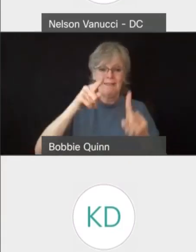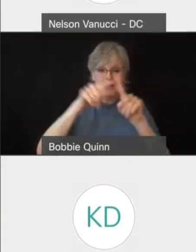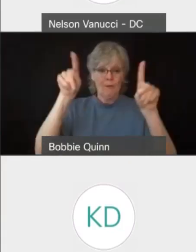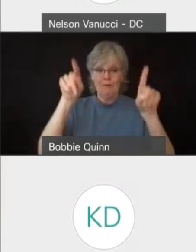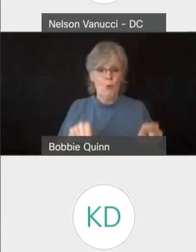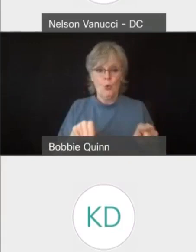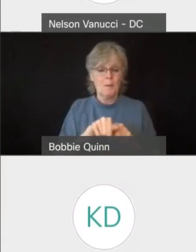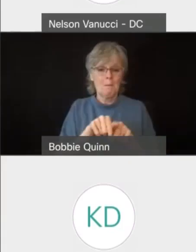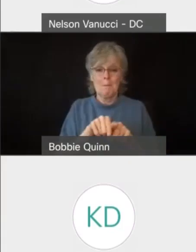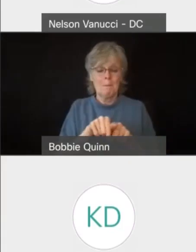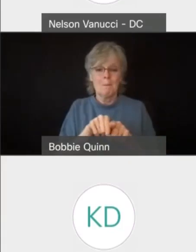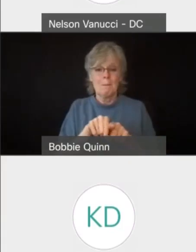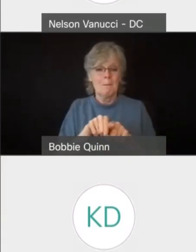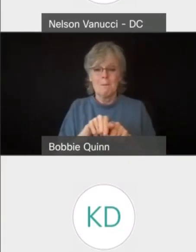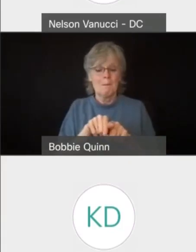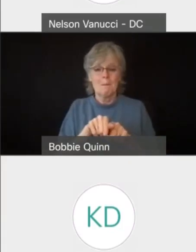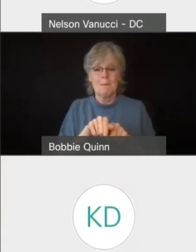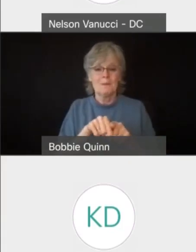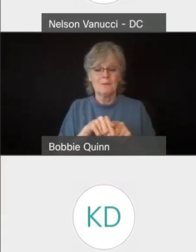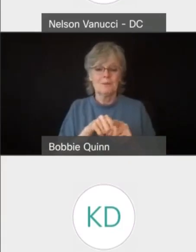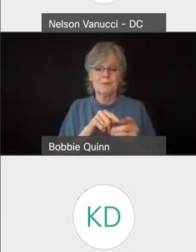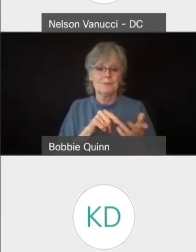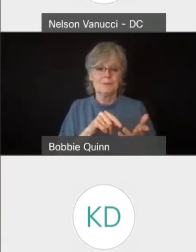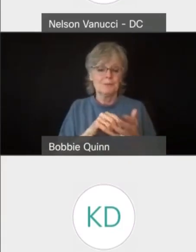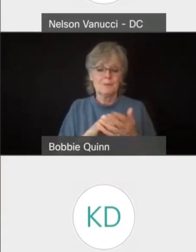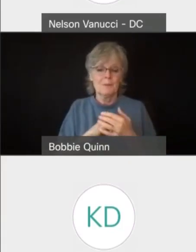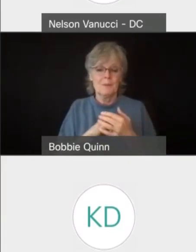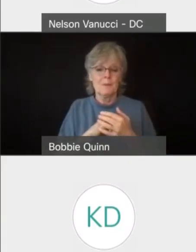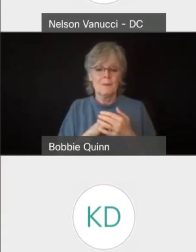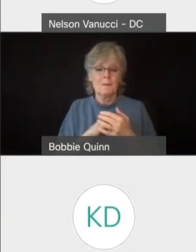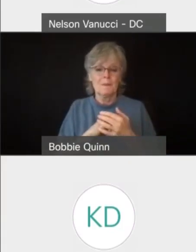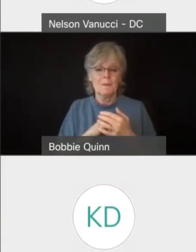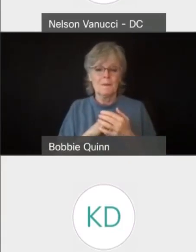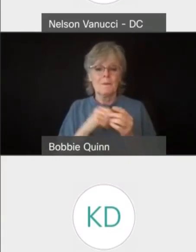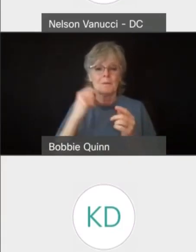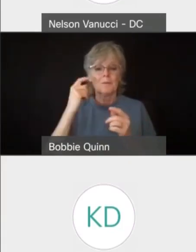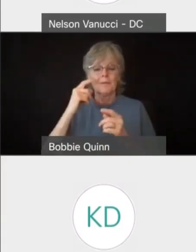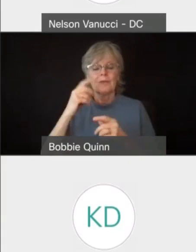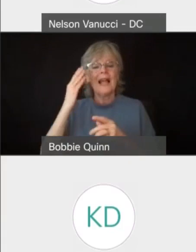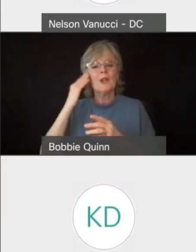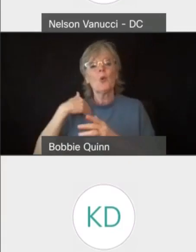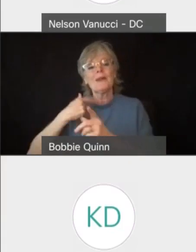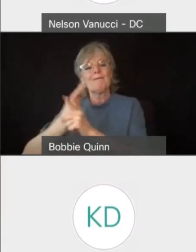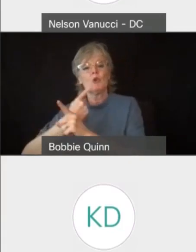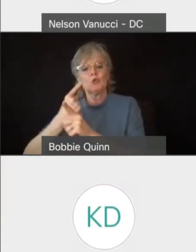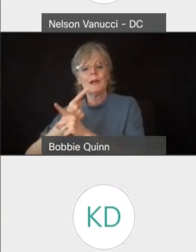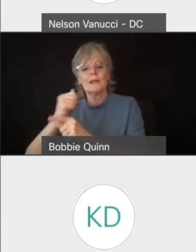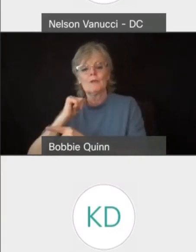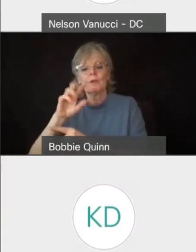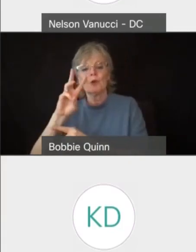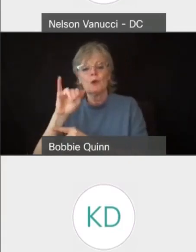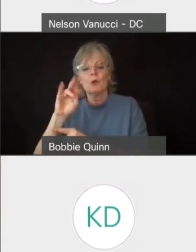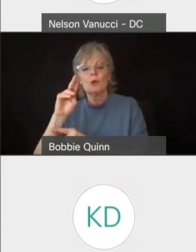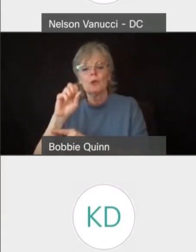for this vaccine as much as there's a regular refusal form. But anyway, if you could speak to it. There's a